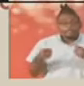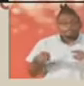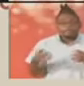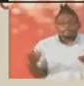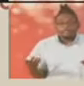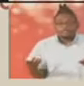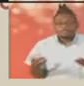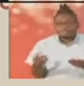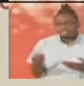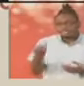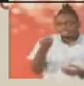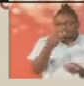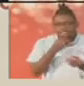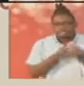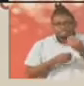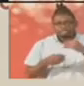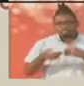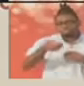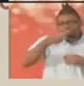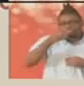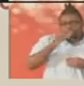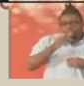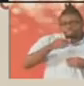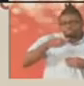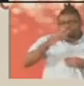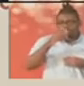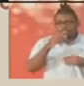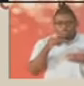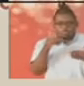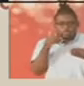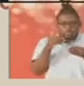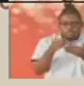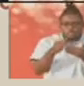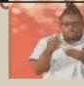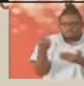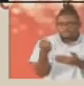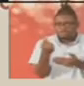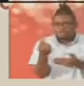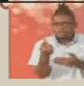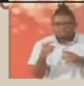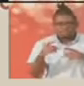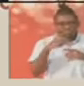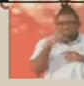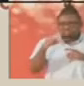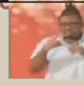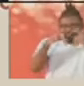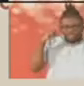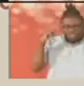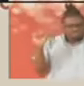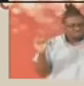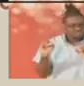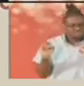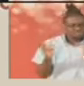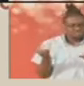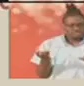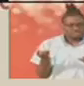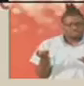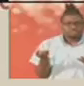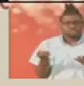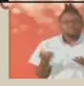eating, drinking, close proximity, and not wearing a mask. So that represents two of the W's, not wearing the